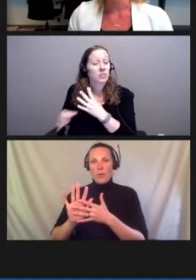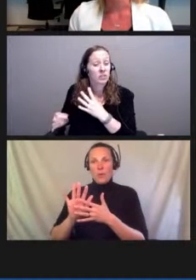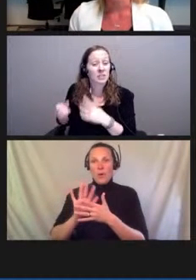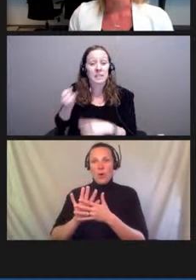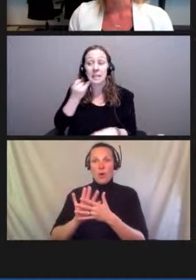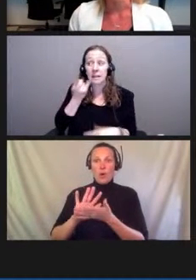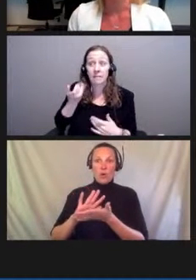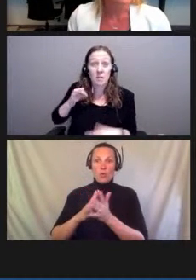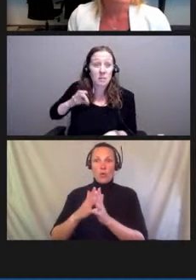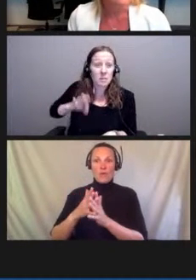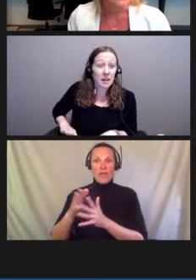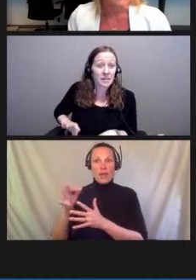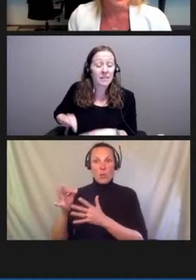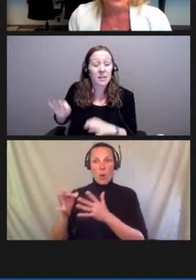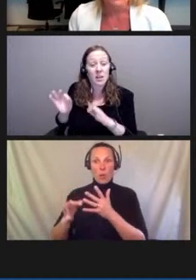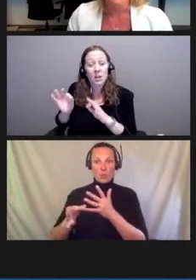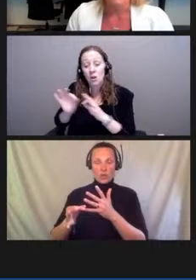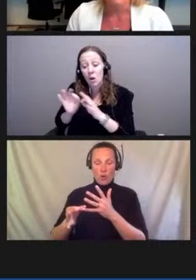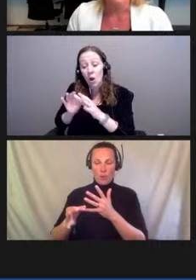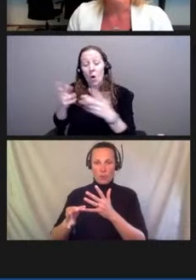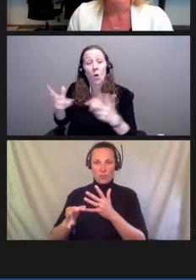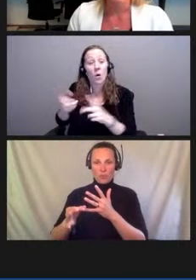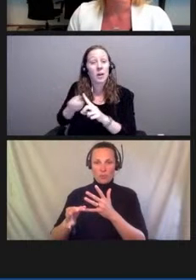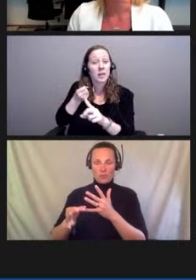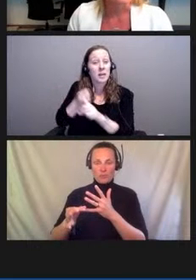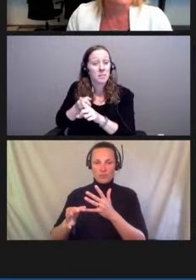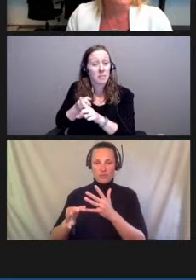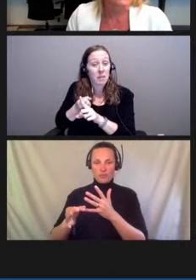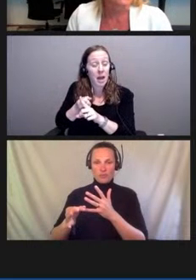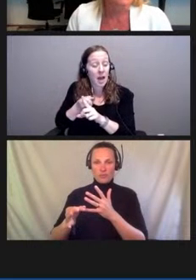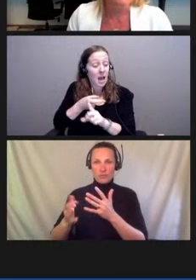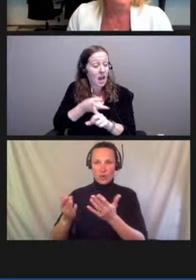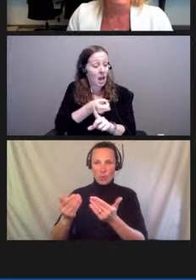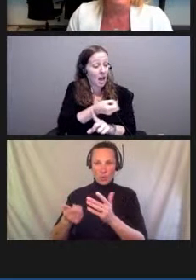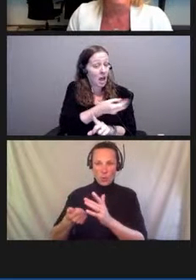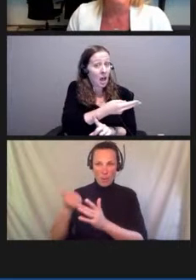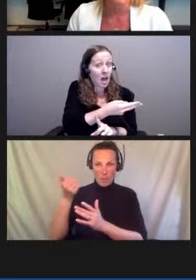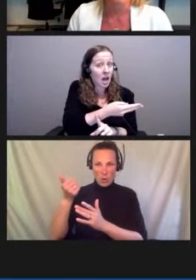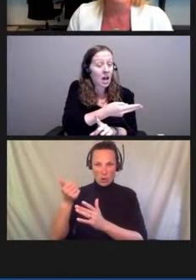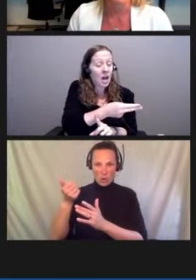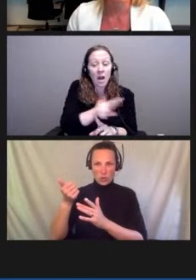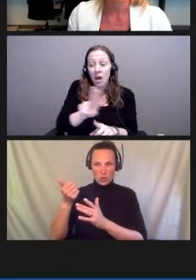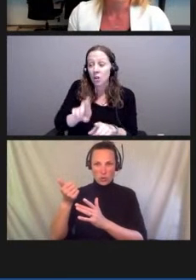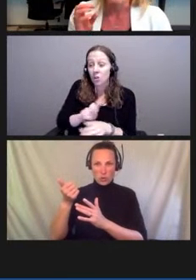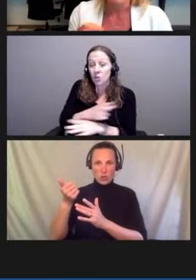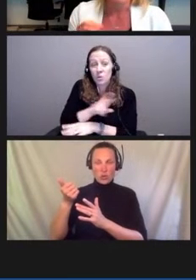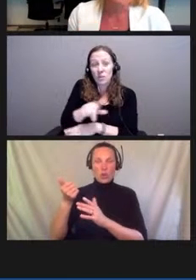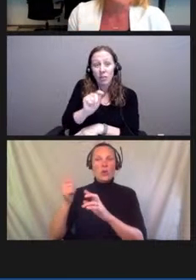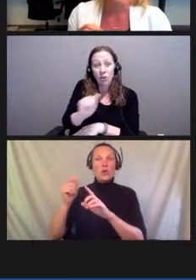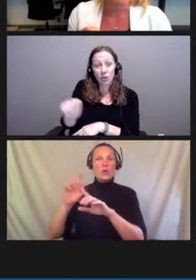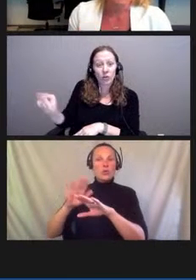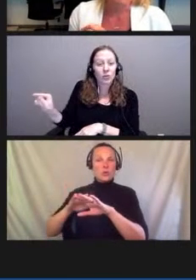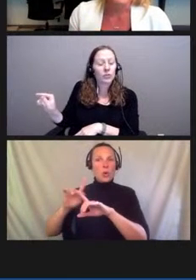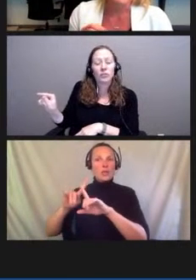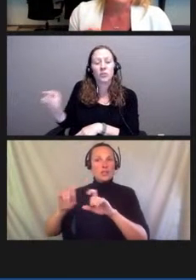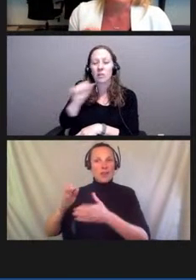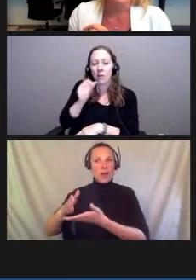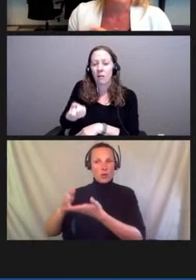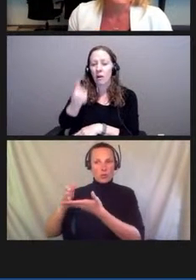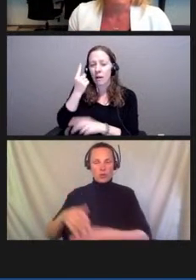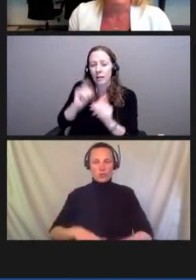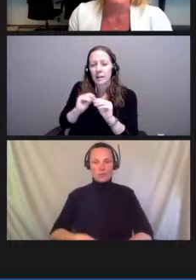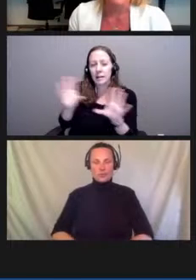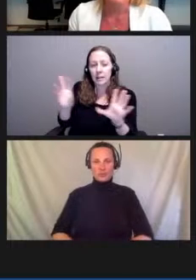the costs, or the impact to diversion might not necessarily be well understood, and therefore will require a more